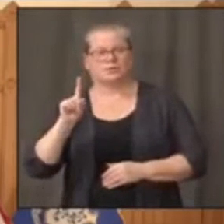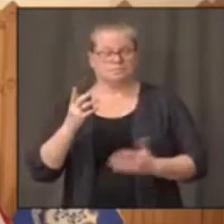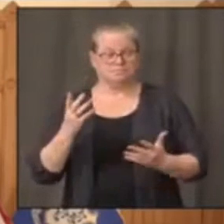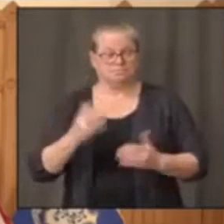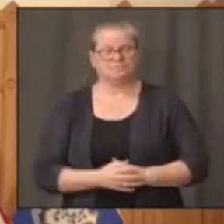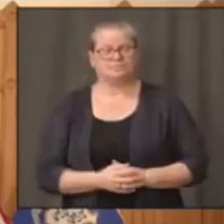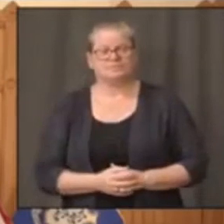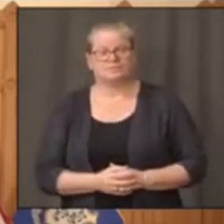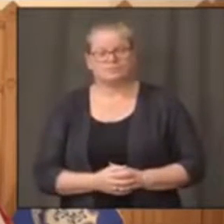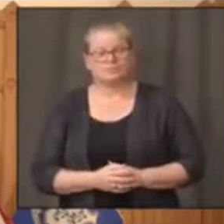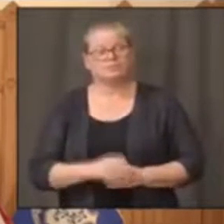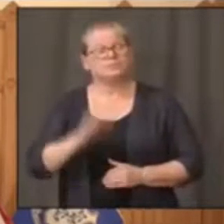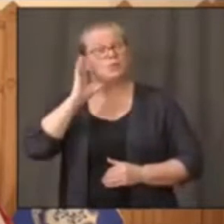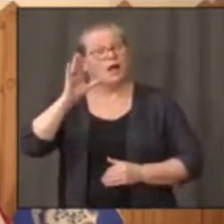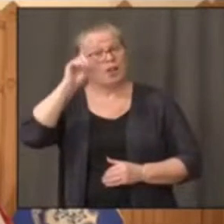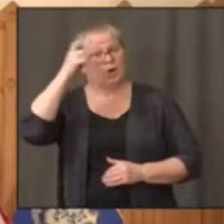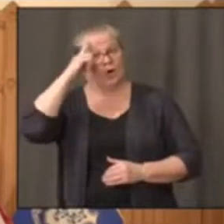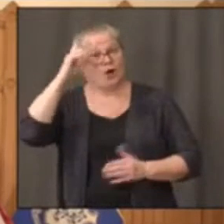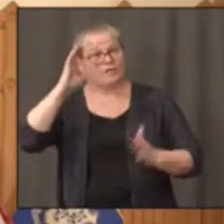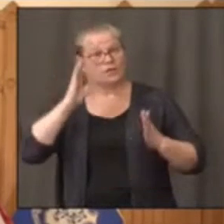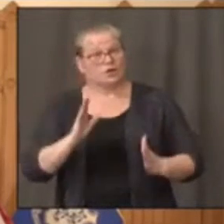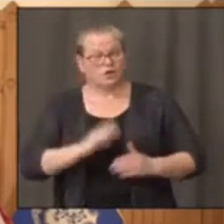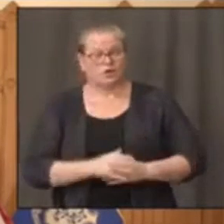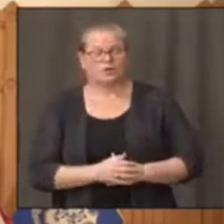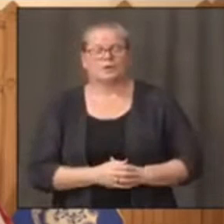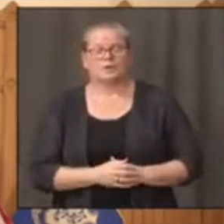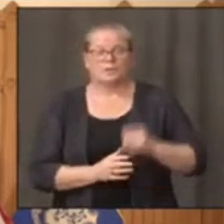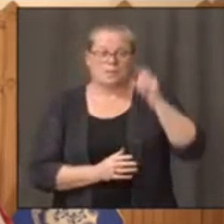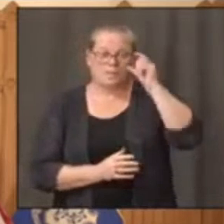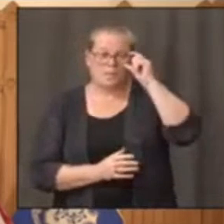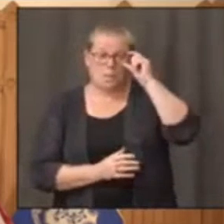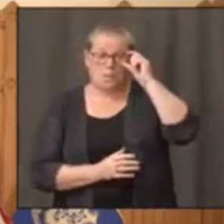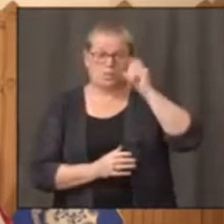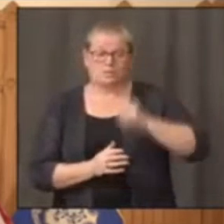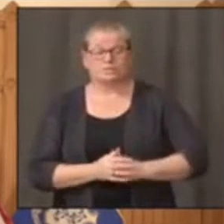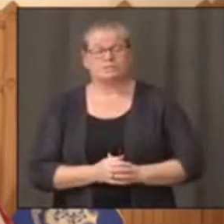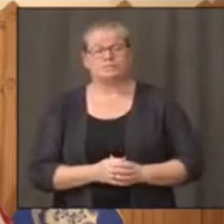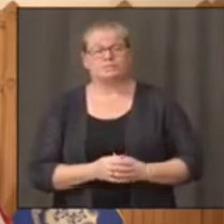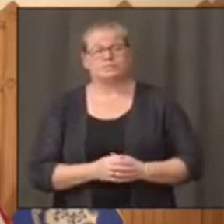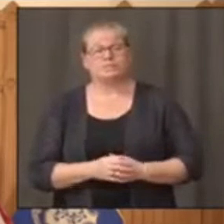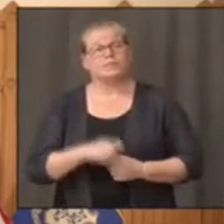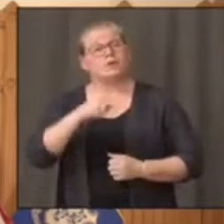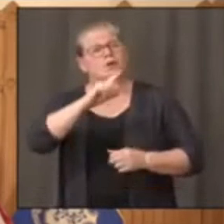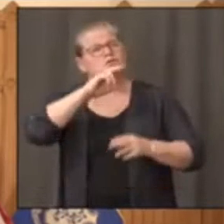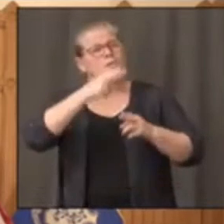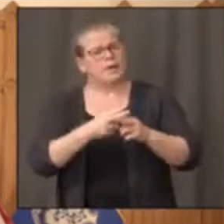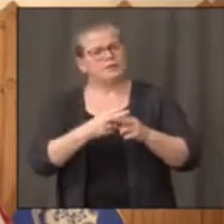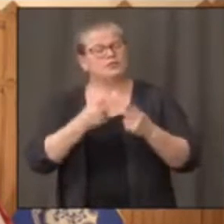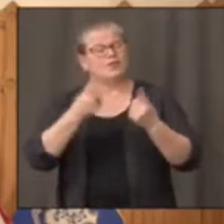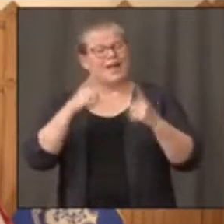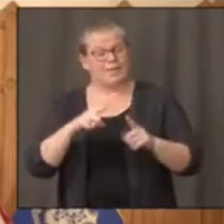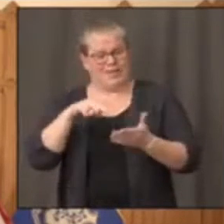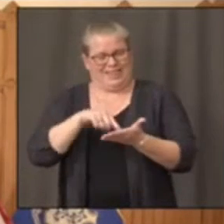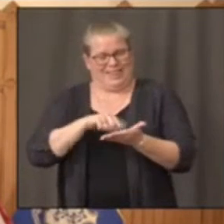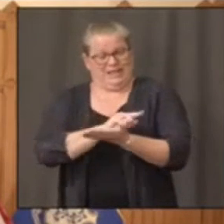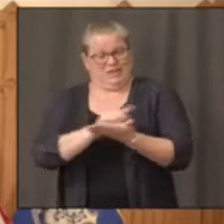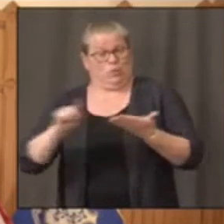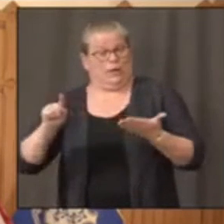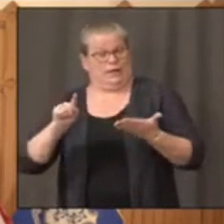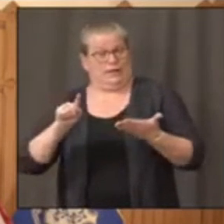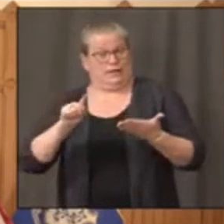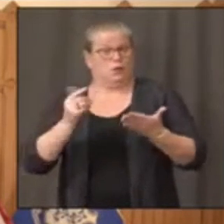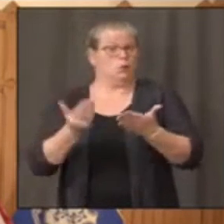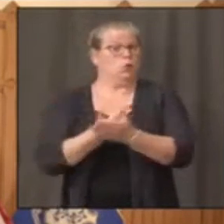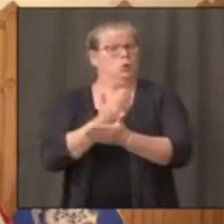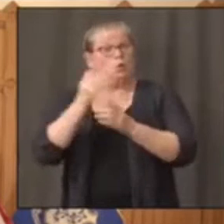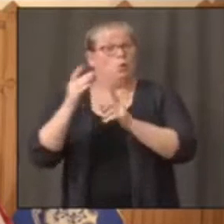Hi, Governor. Zania Maldonado from Fox 61. You mentioned that new cases by age just this week, biggest group ages 20